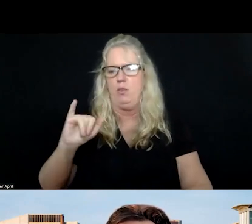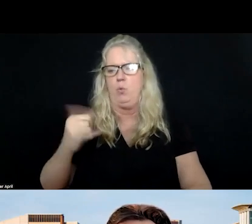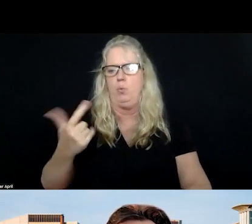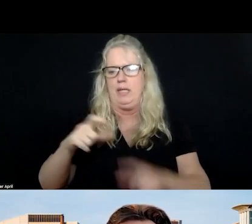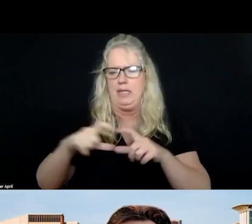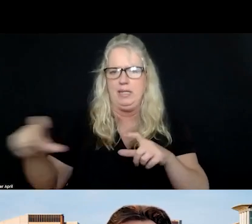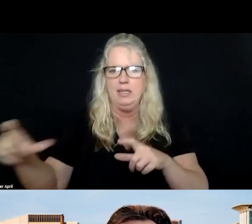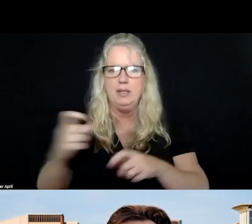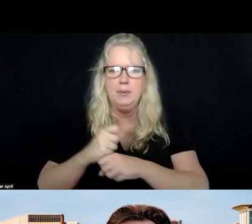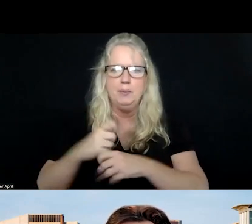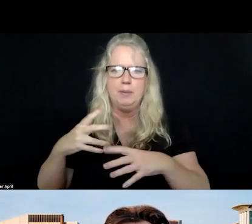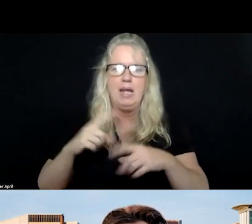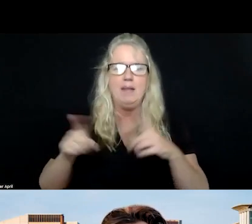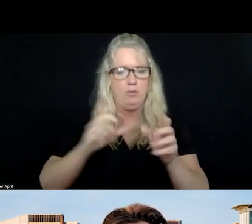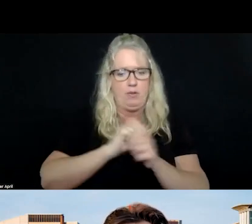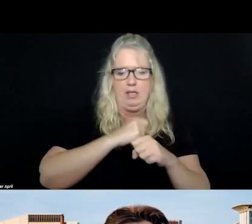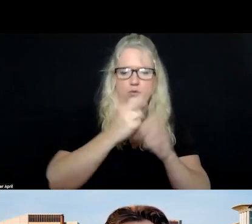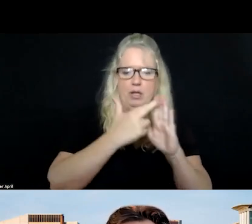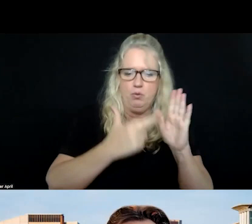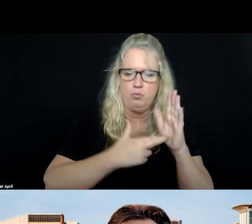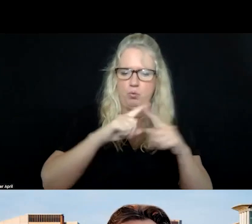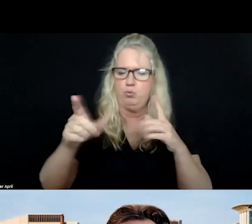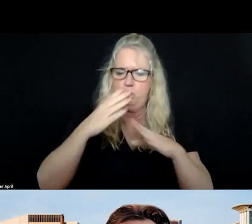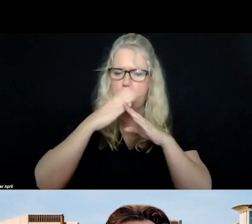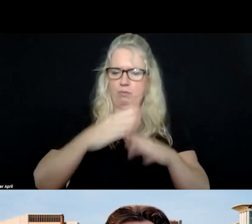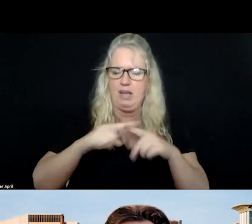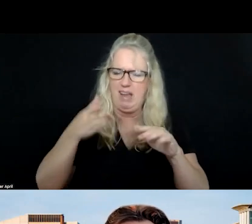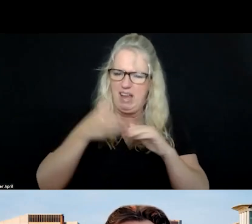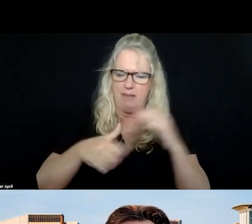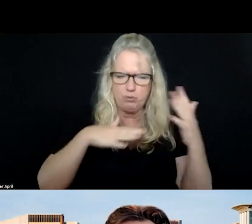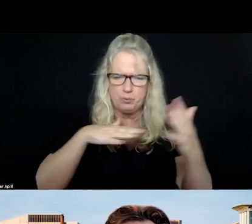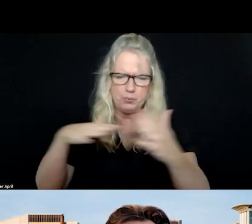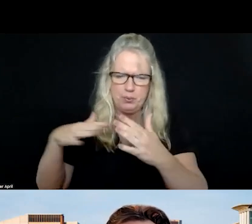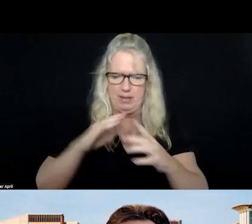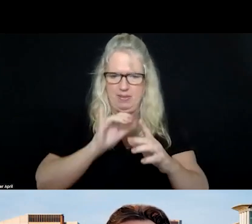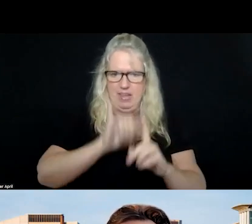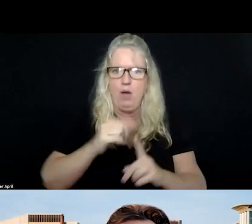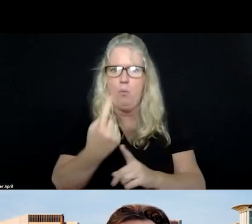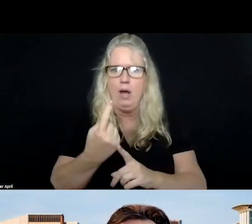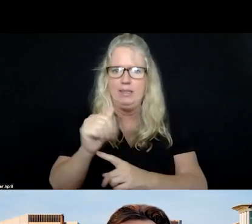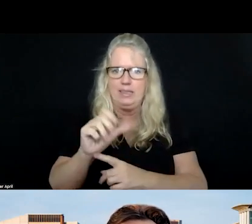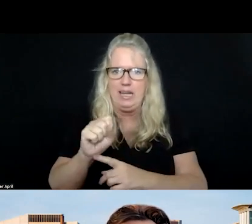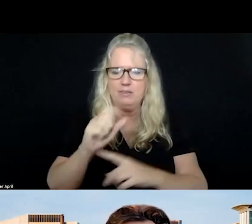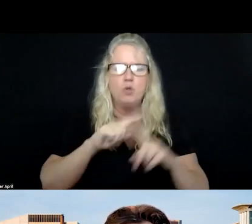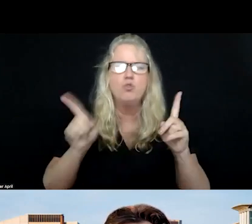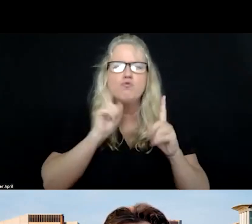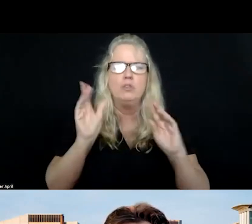And they created rules to prevent that particular kind of crash after studying the individual case. And there is really no chance that